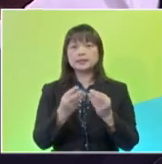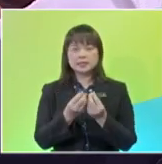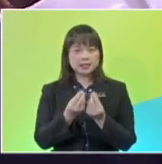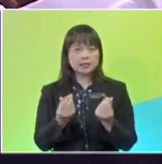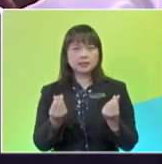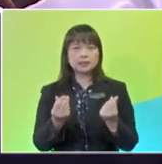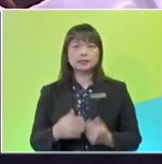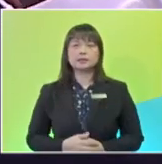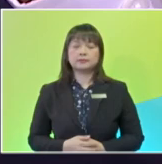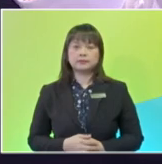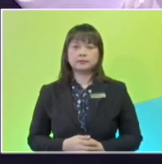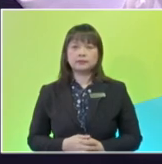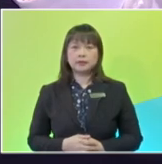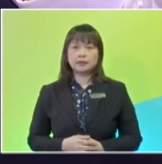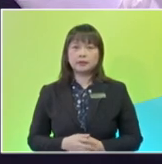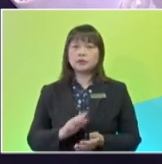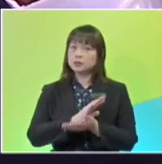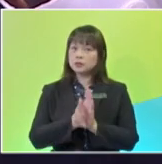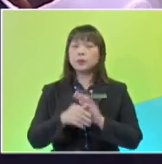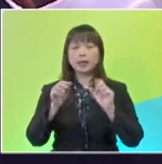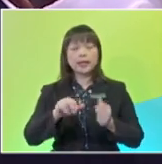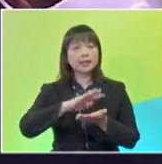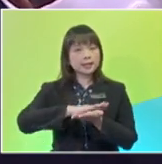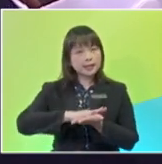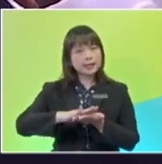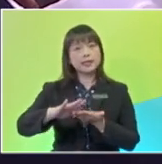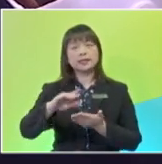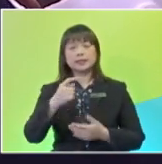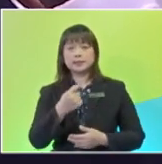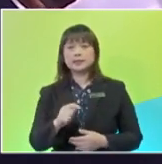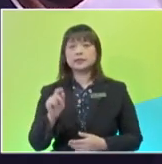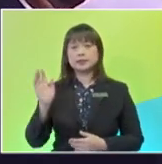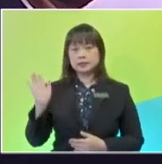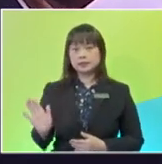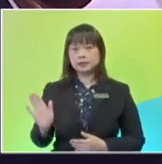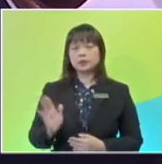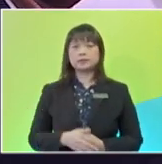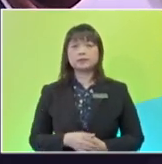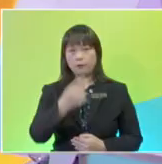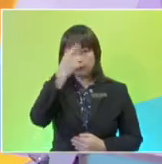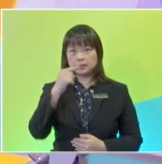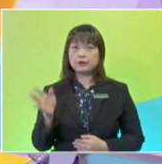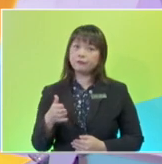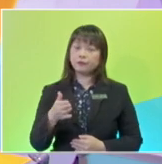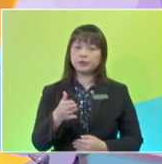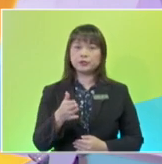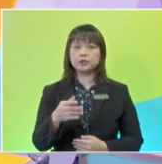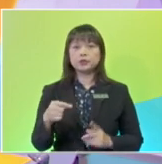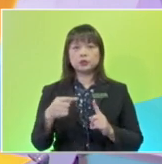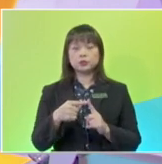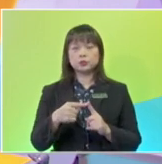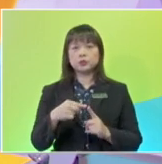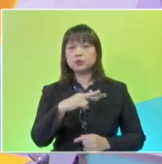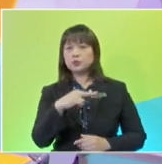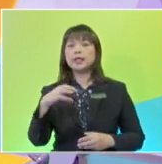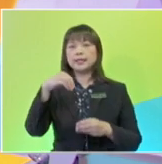you can get a clean aquarium for your fishes to swim inside. Alright, so that's flotation.